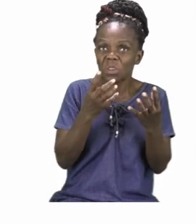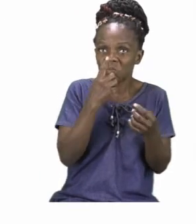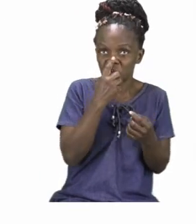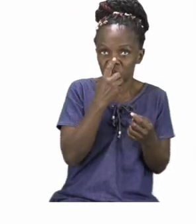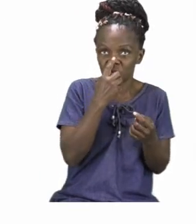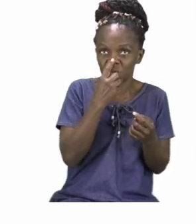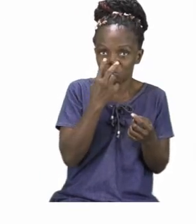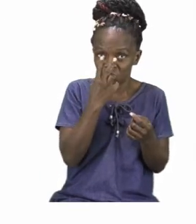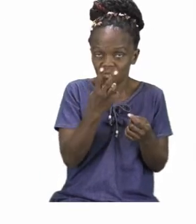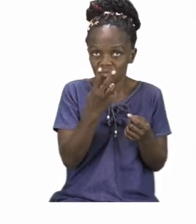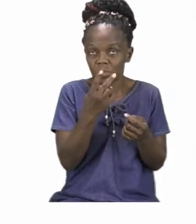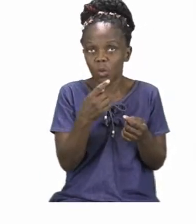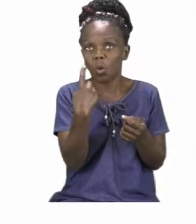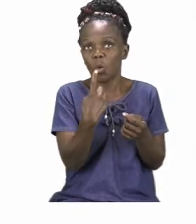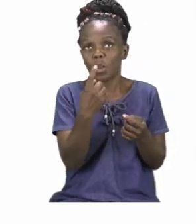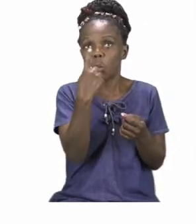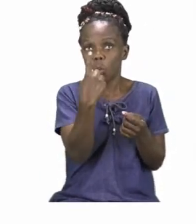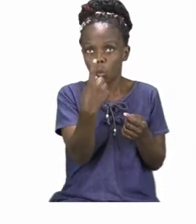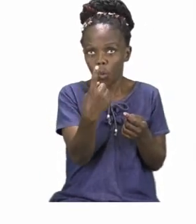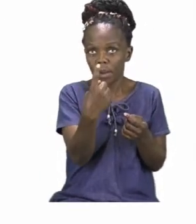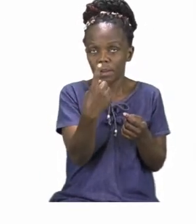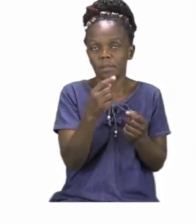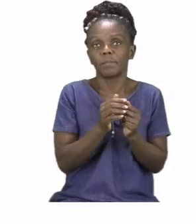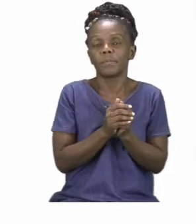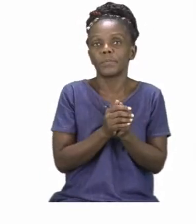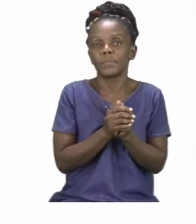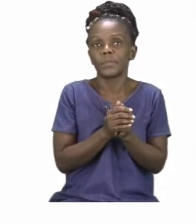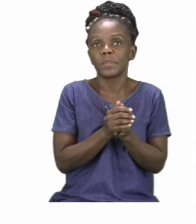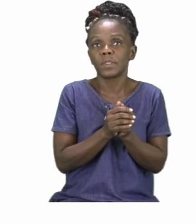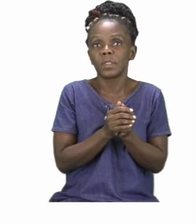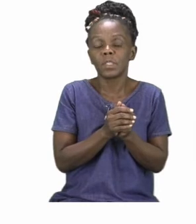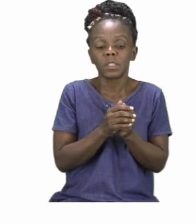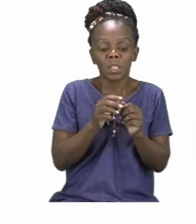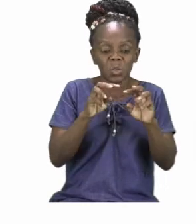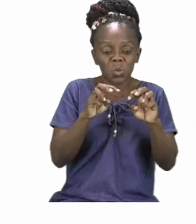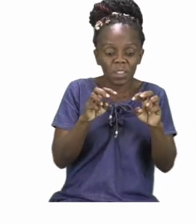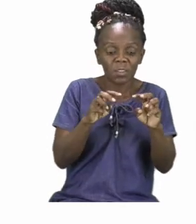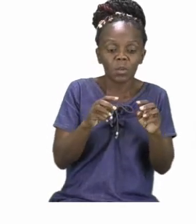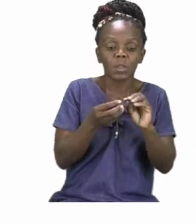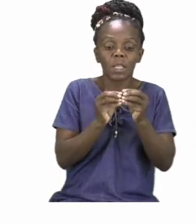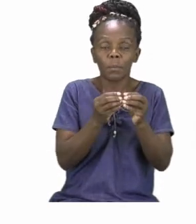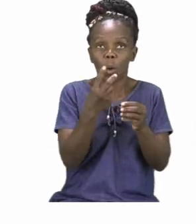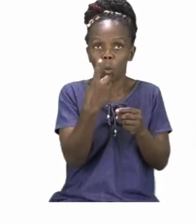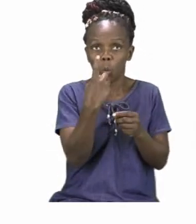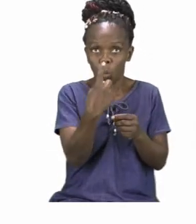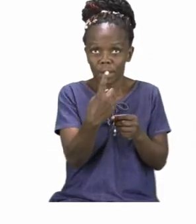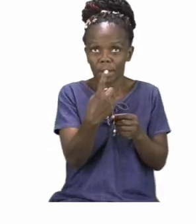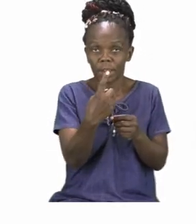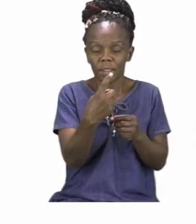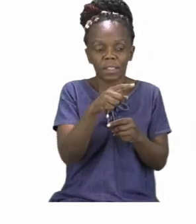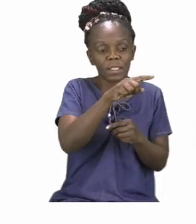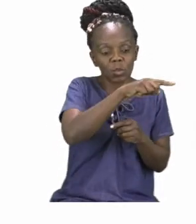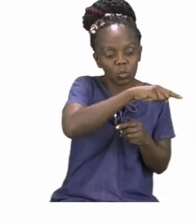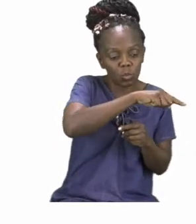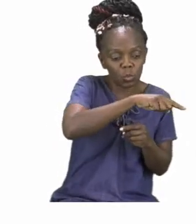Well done! So you are now going to find a number 1 and then draw a line from